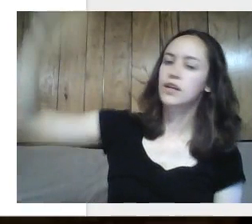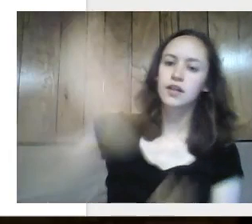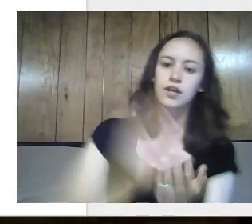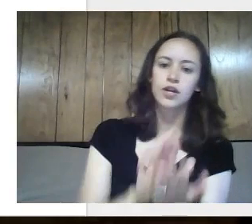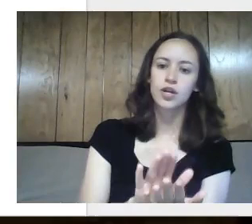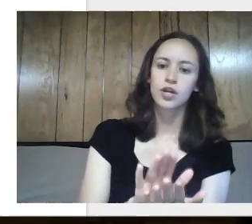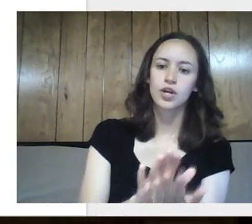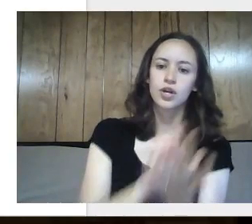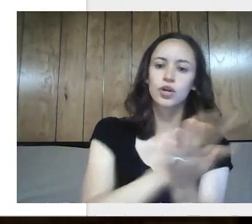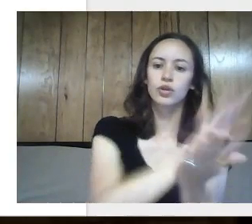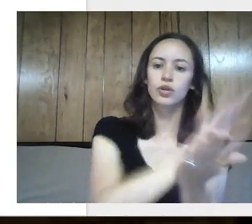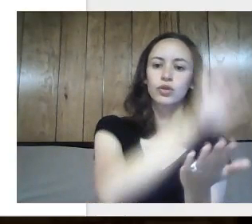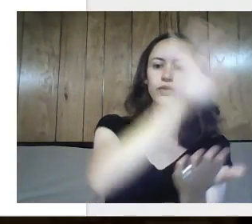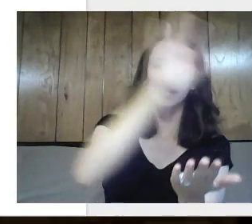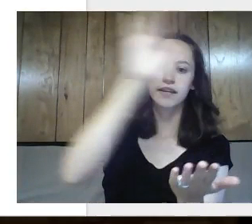your